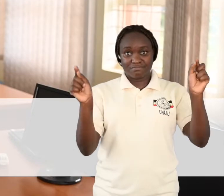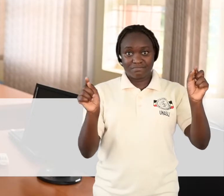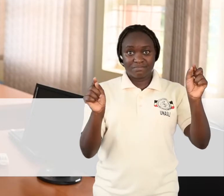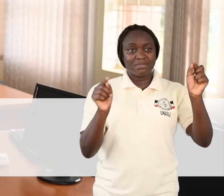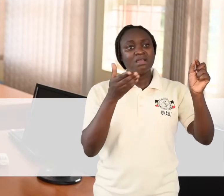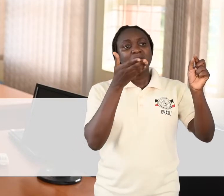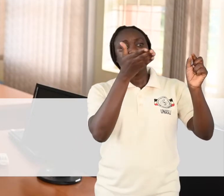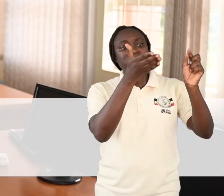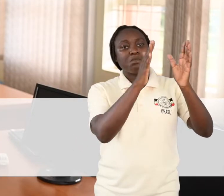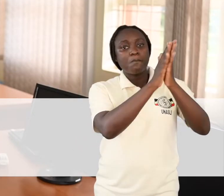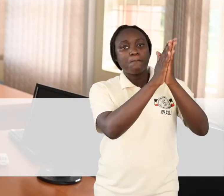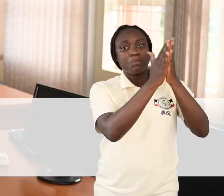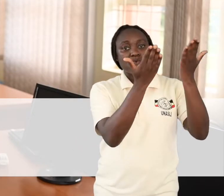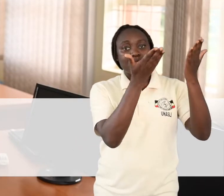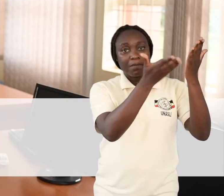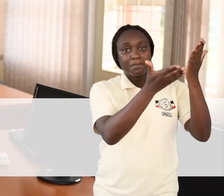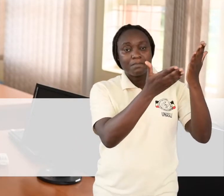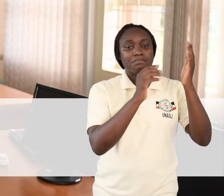a pen,